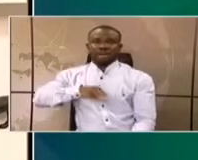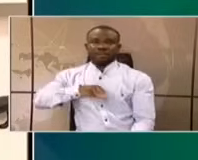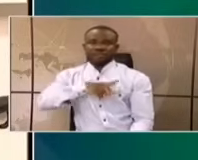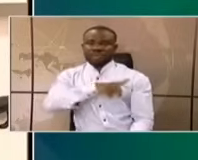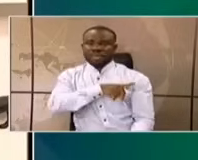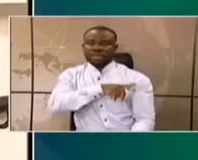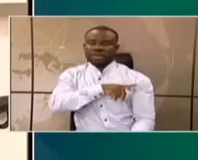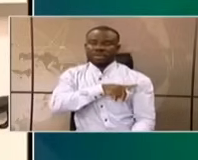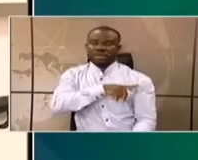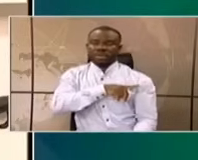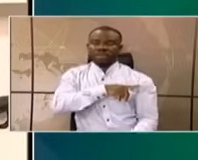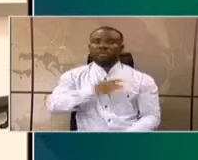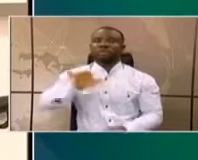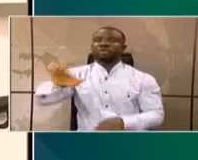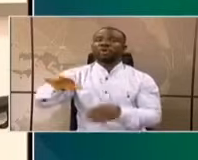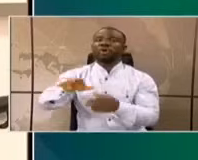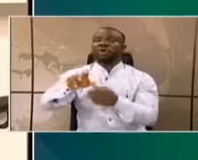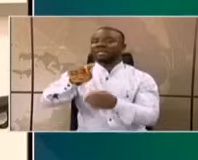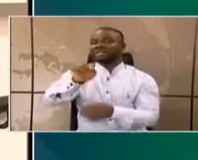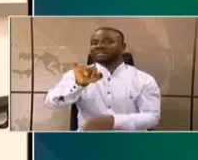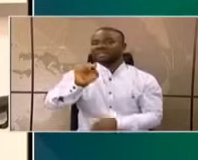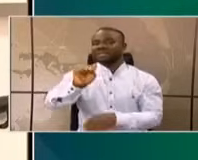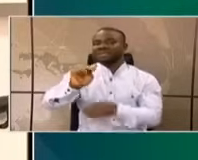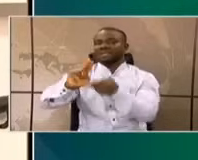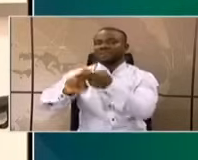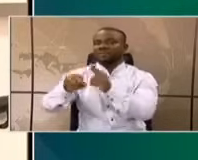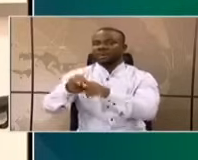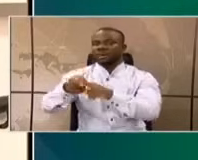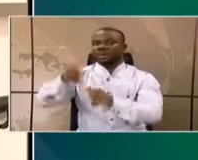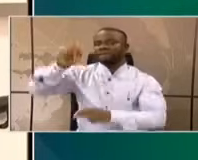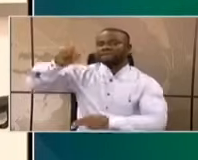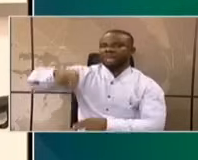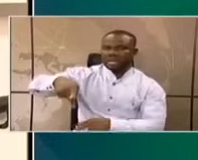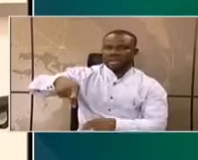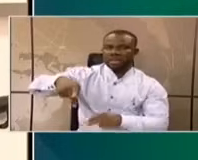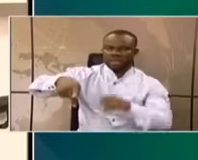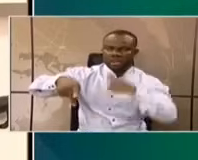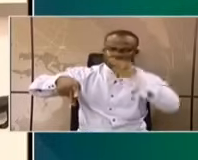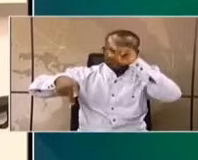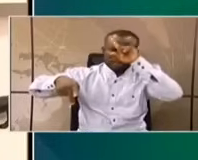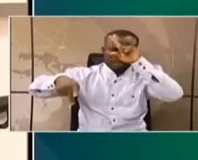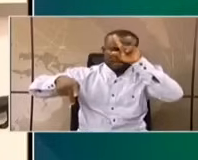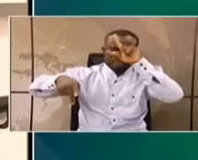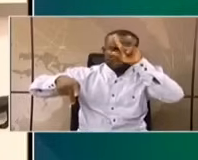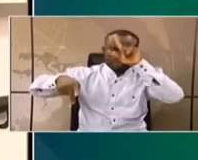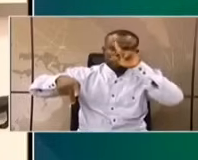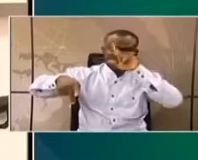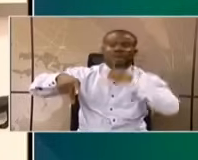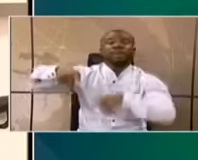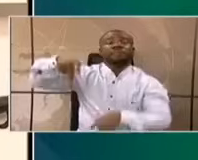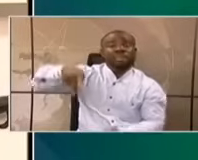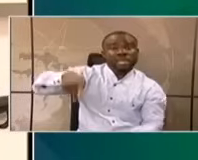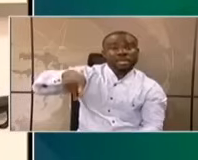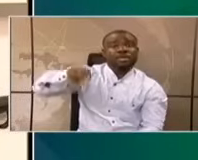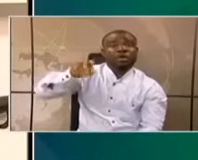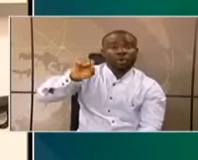AP, hey, I don't know. Yes, I don't know who I mean. What? AP